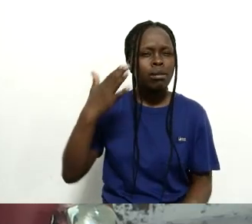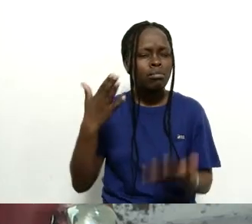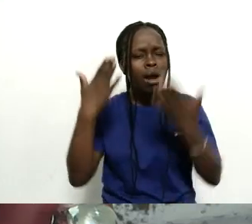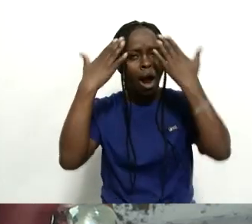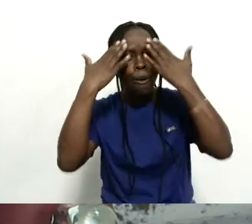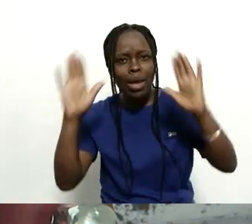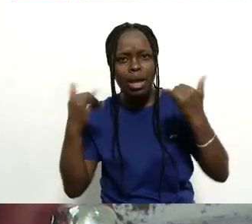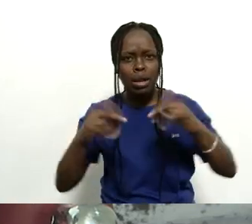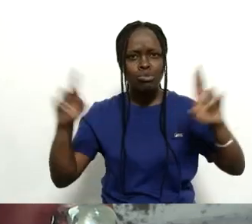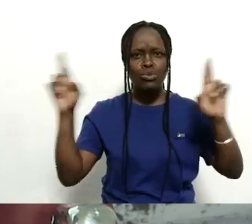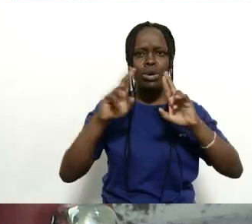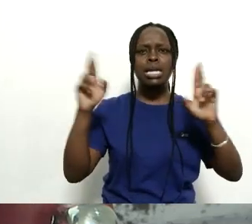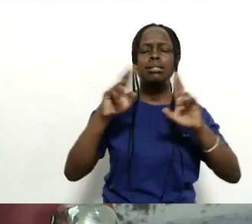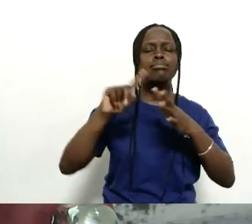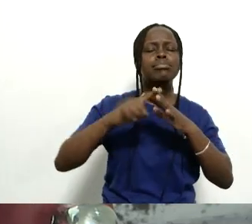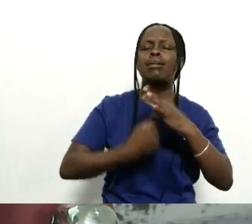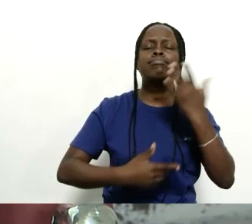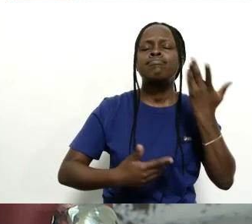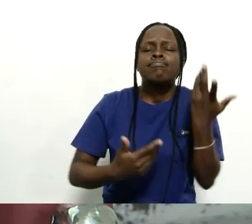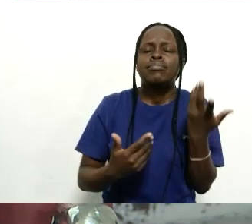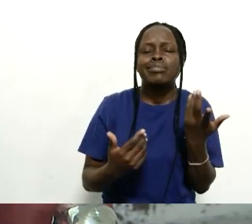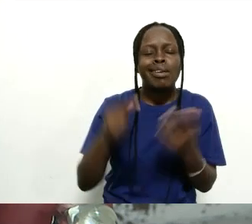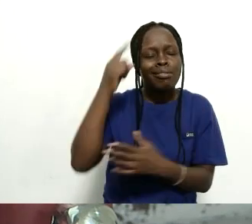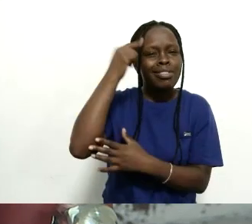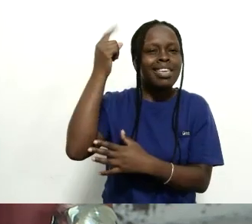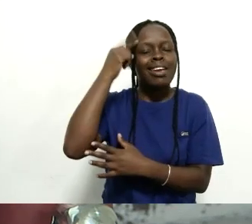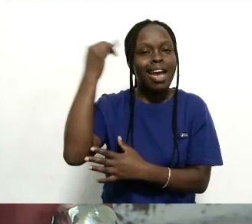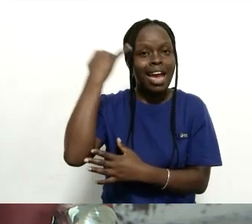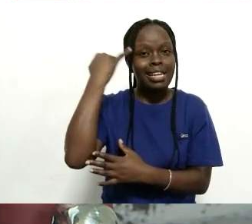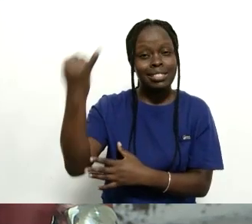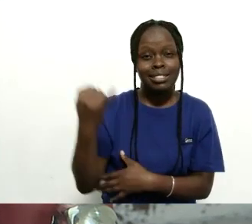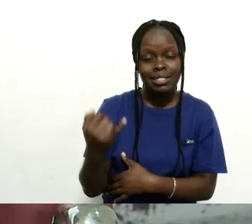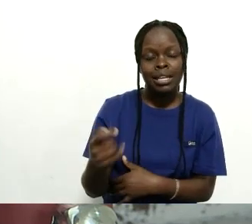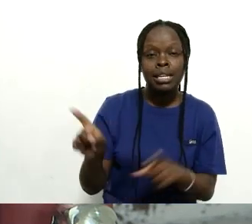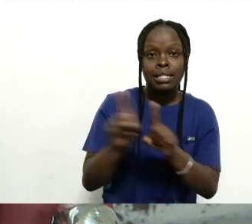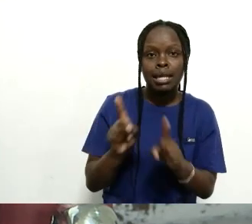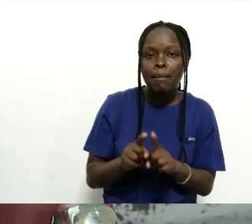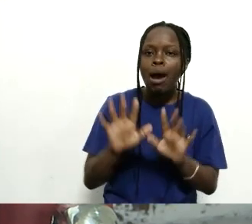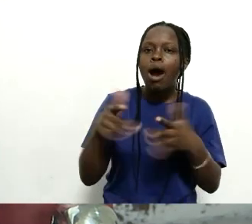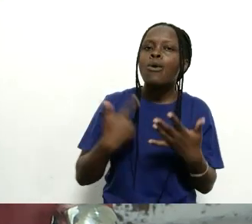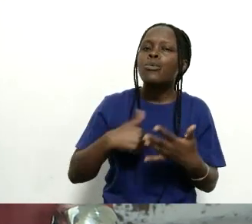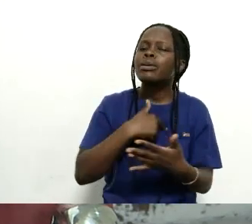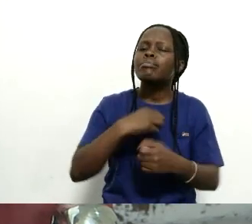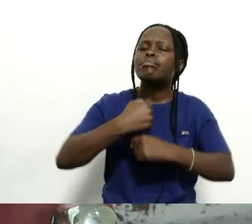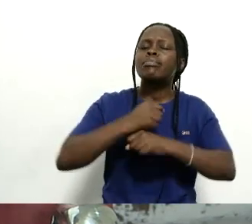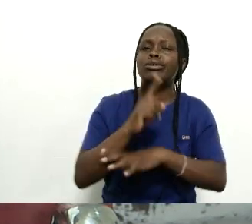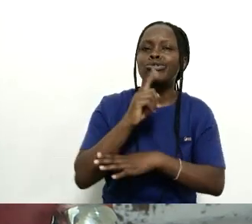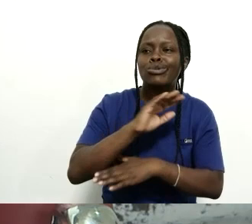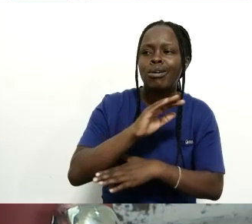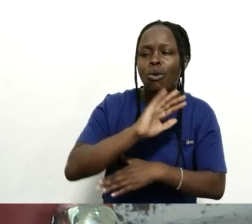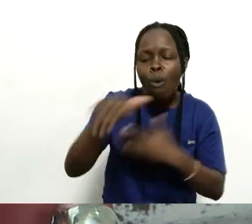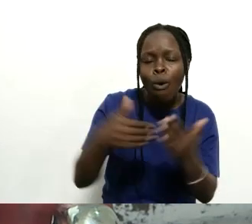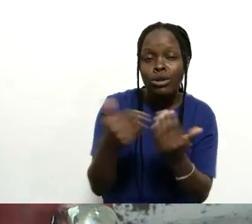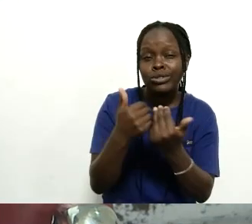And everybody's now, after 2020, coming in to think, how can we ensure learners are still learning, even if they end up being at home? And I feel